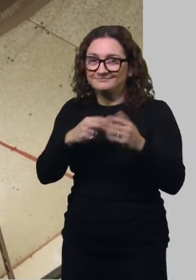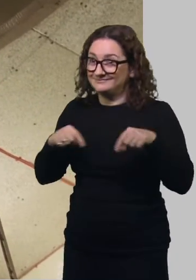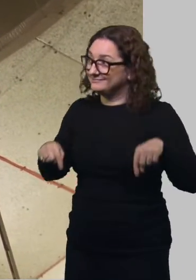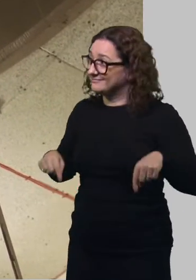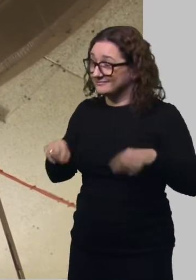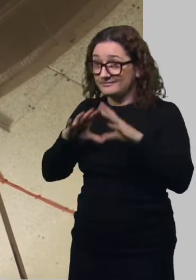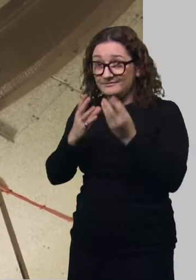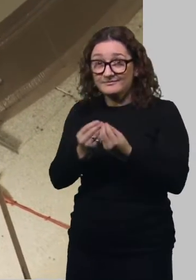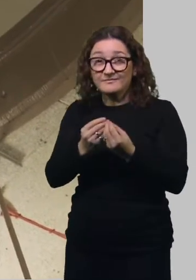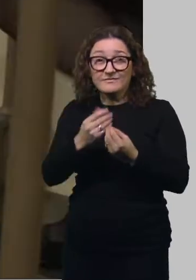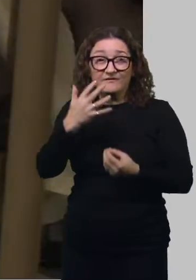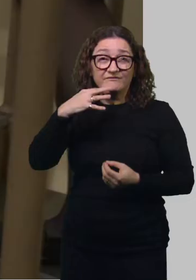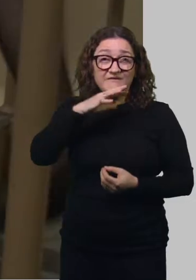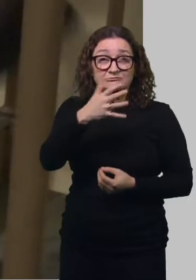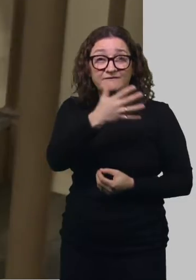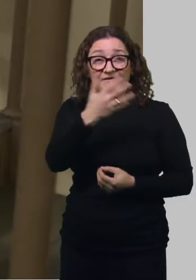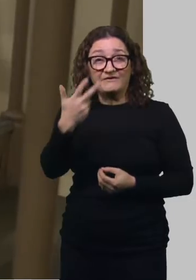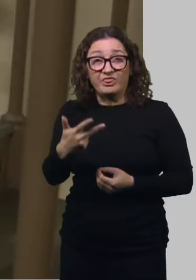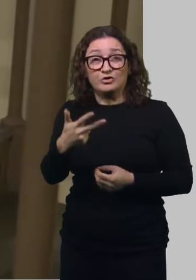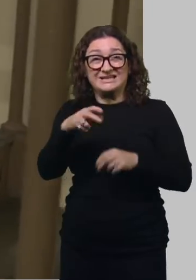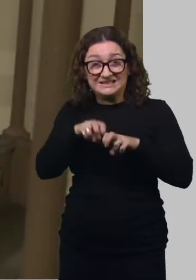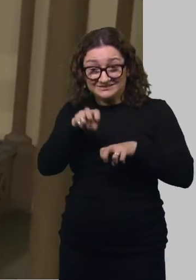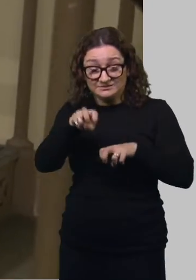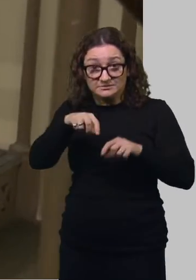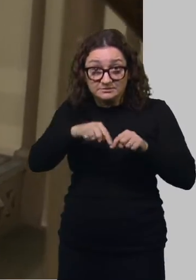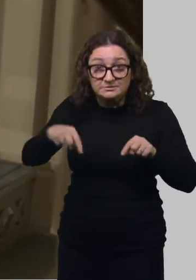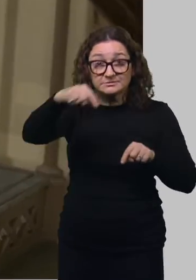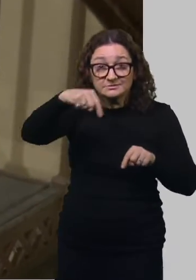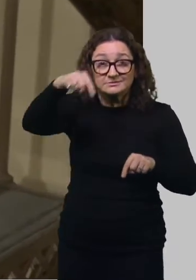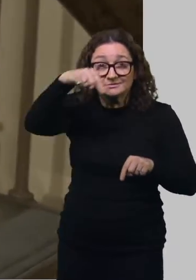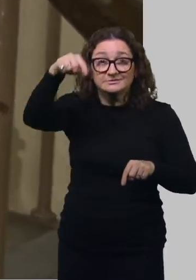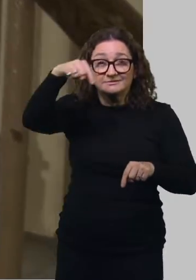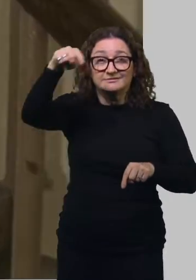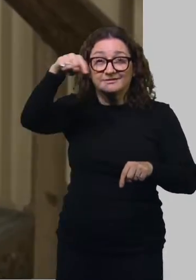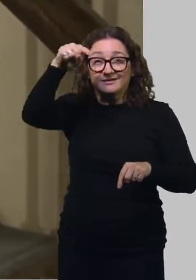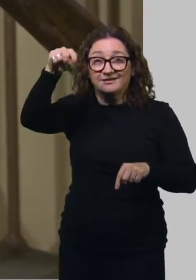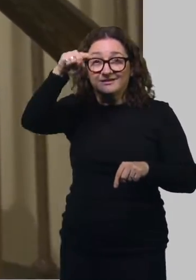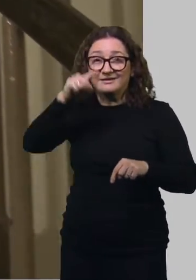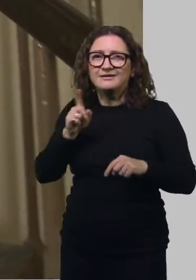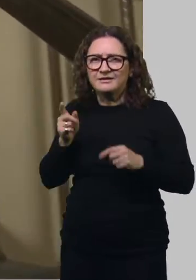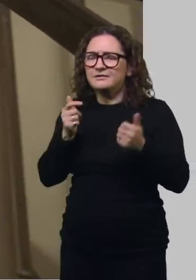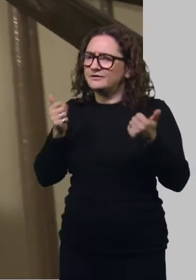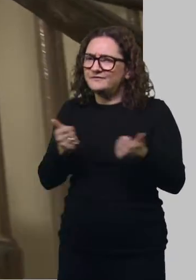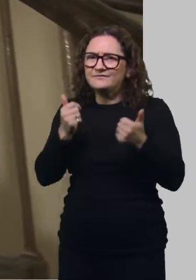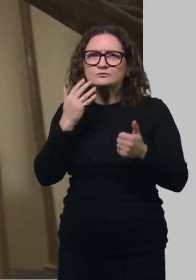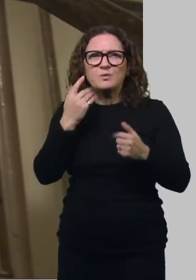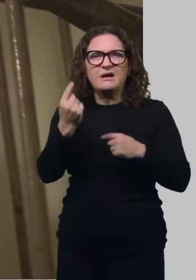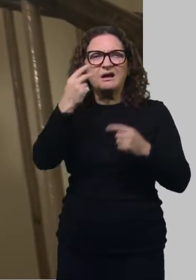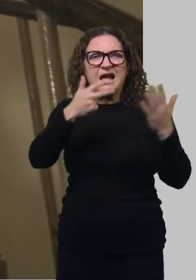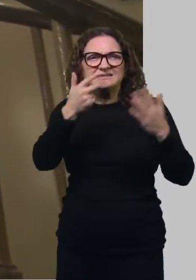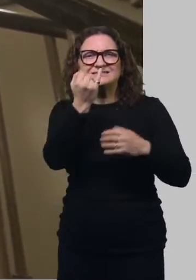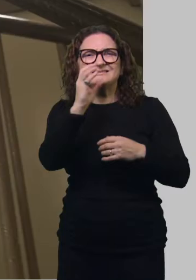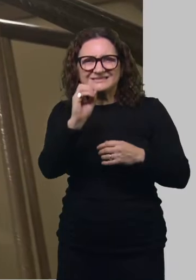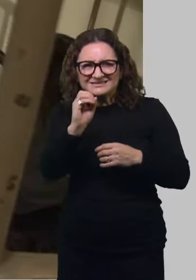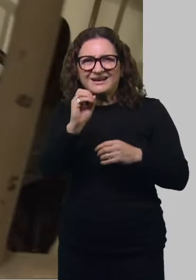top to bottom. After the tower was completed in 1860, the House of Lords moved all their historic records from the Jewel Tower